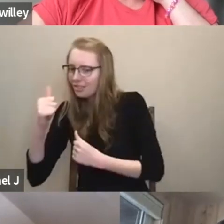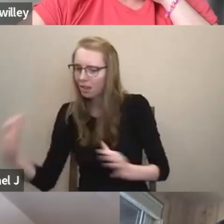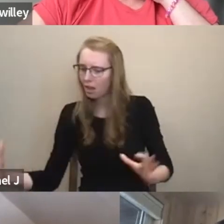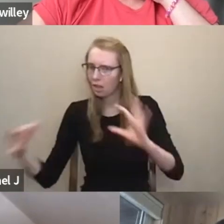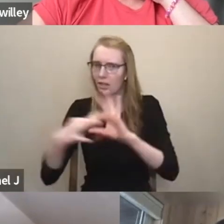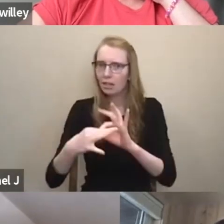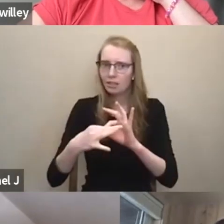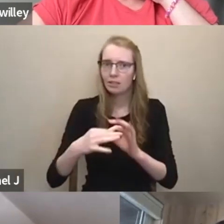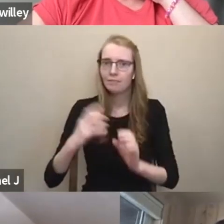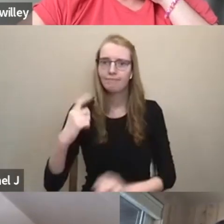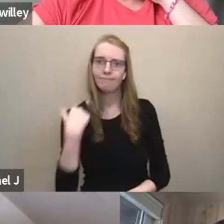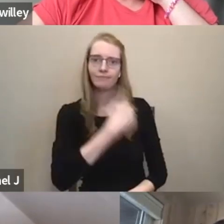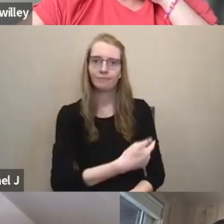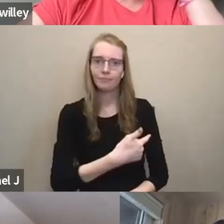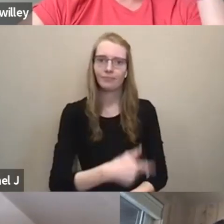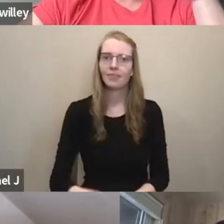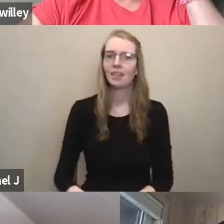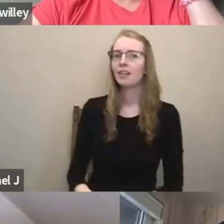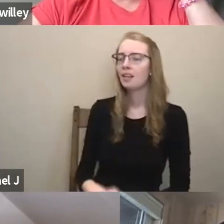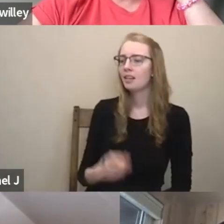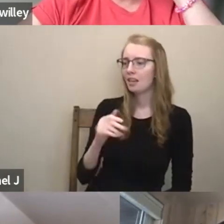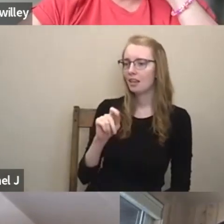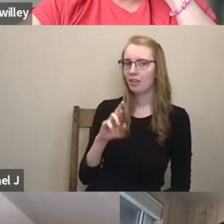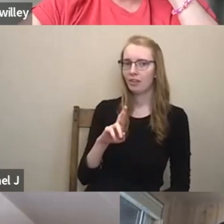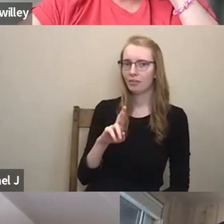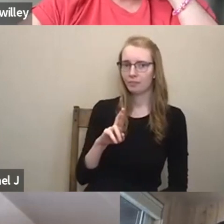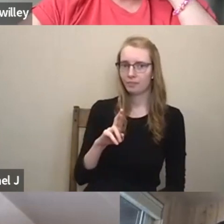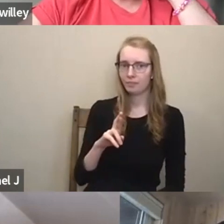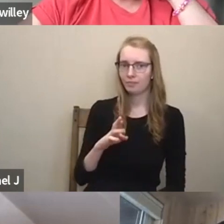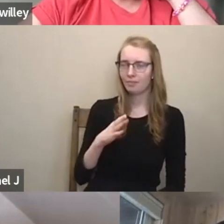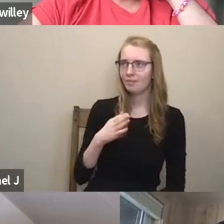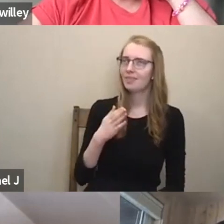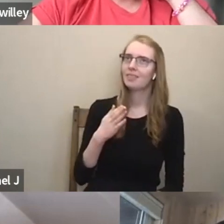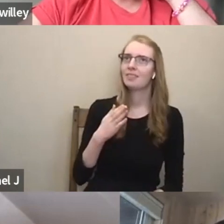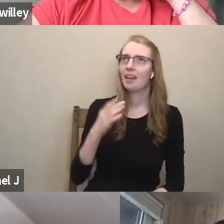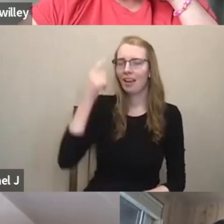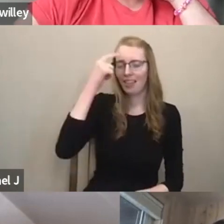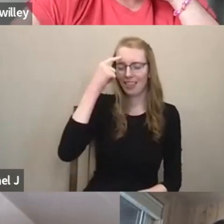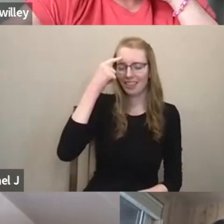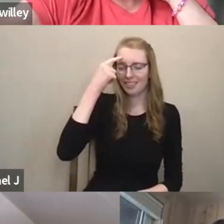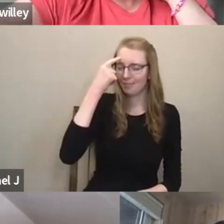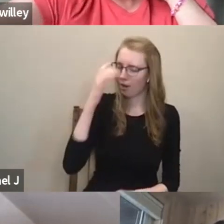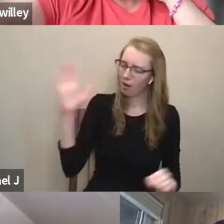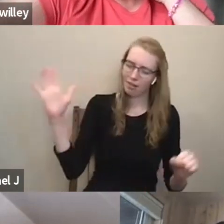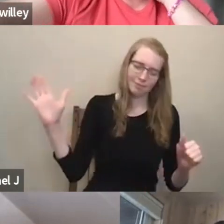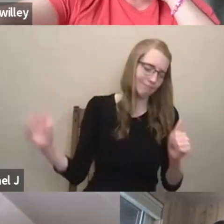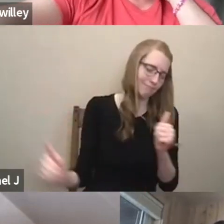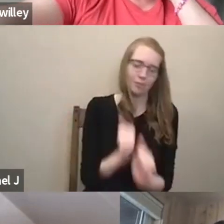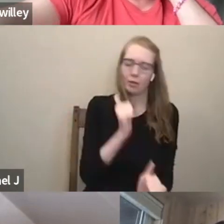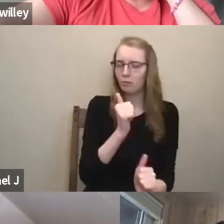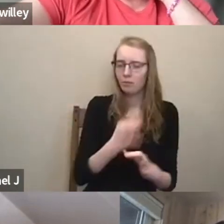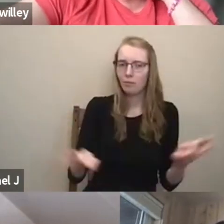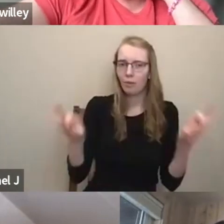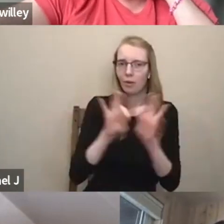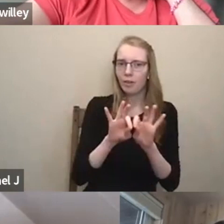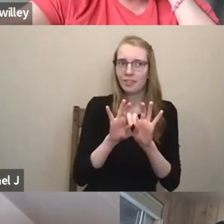My universal, I think this applies regardless of discipline. The most important thing that you can understand at any stage in your career is